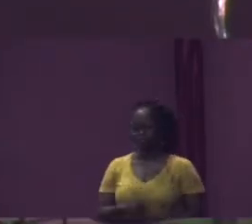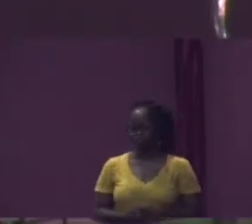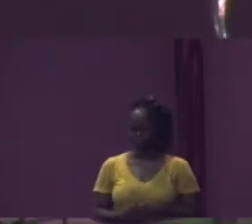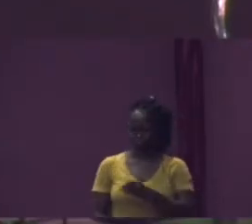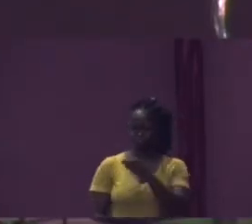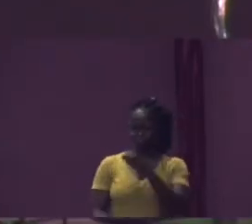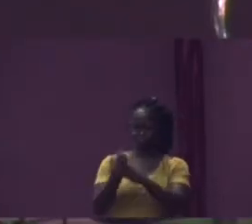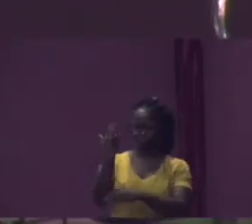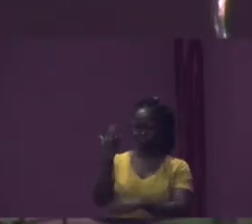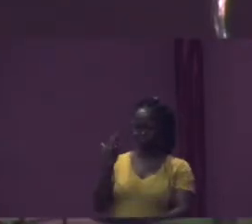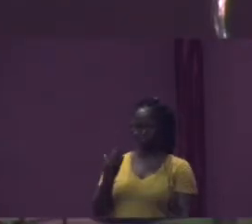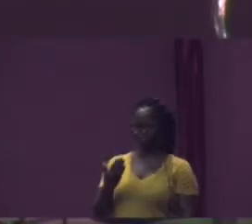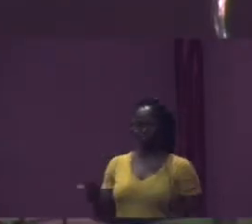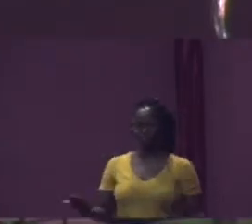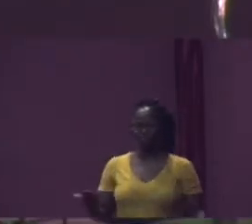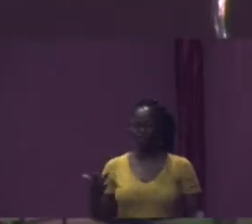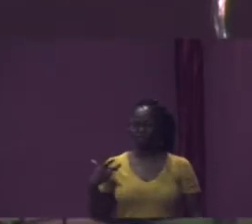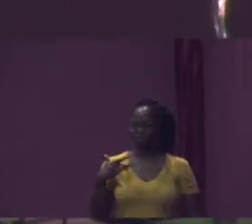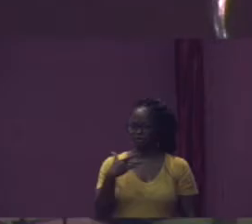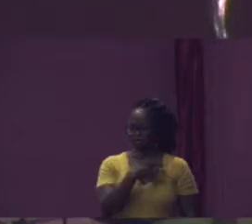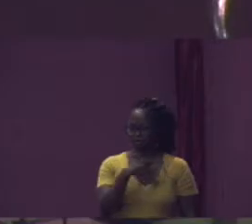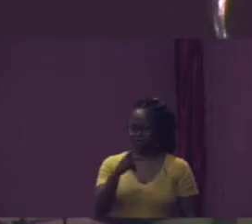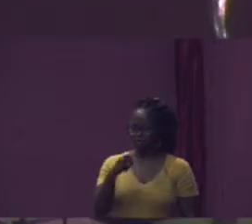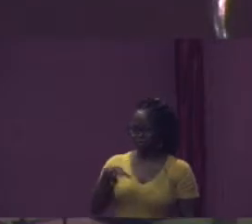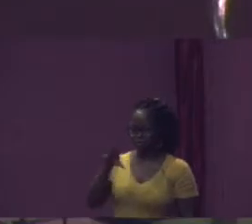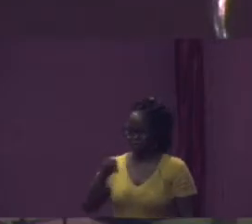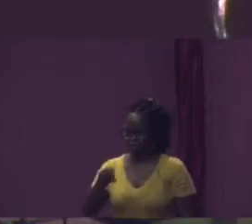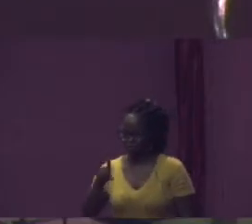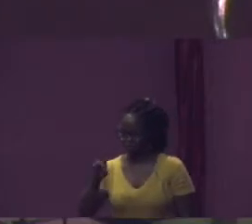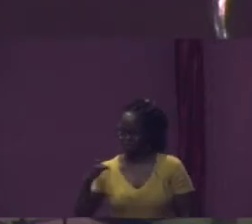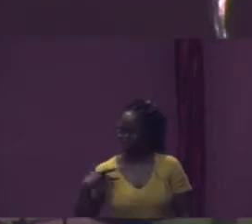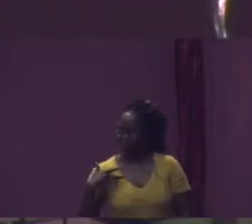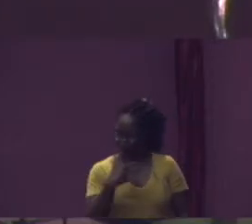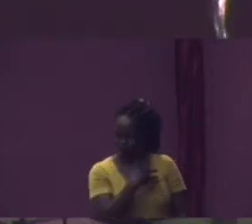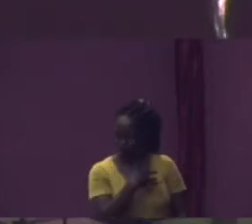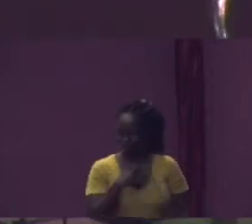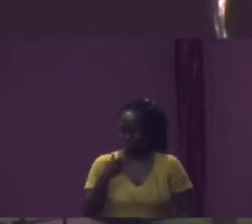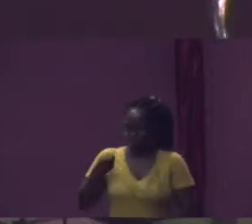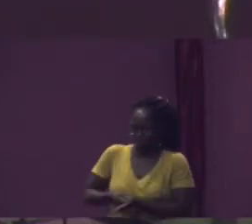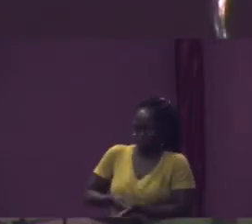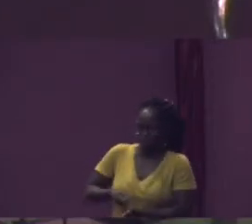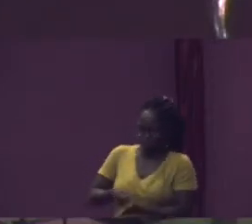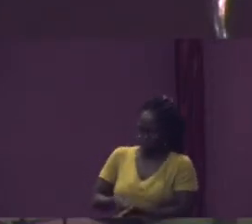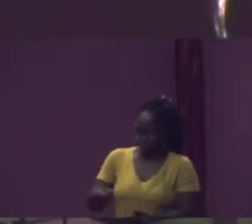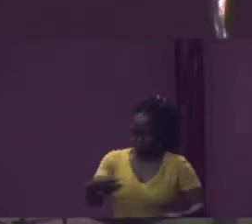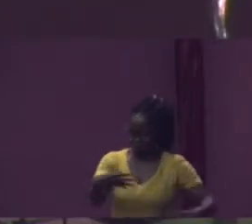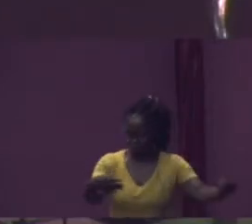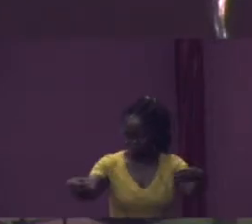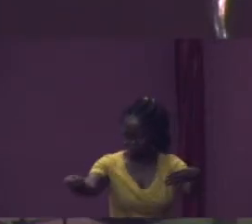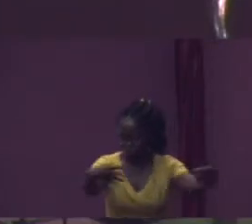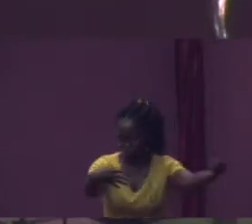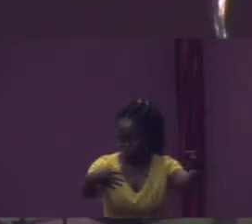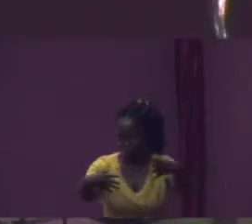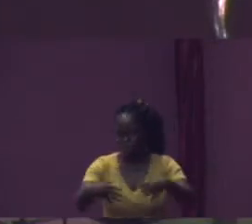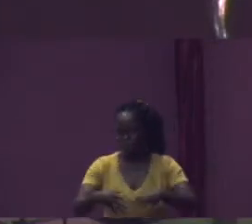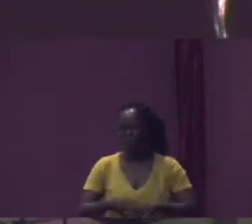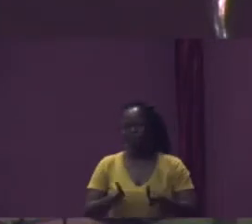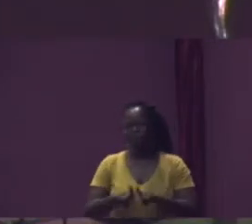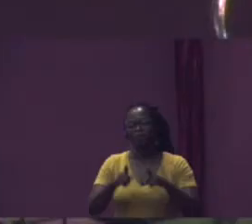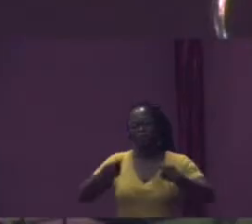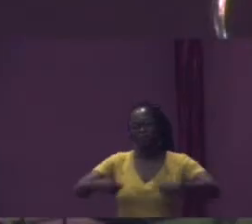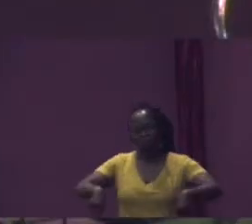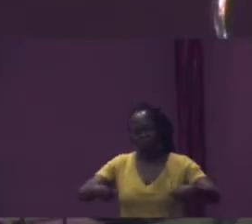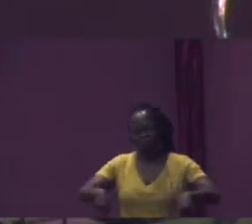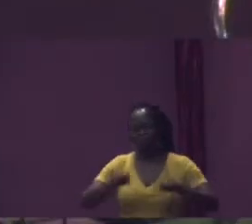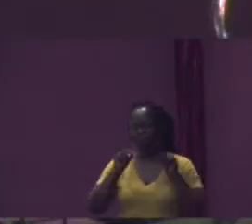Risk management needed to juggle all of these issues, and administrators like Colon were aware that the medical practices needed to operate within